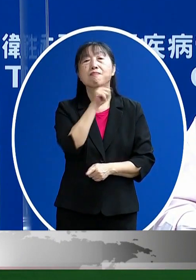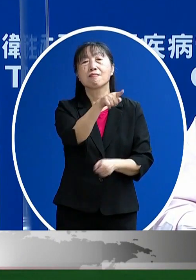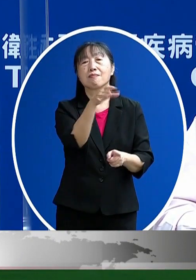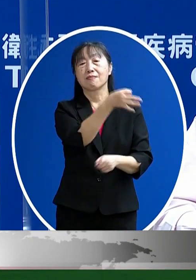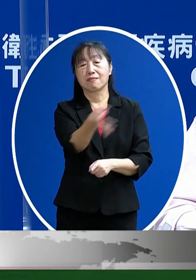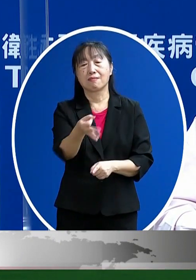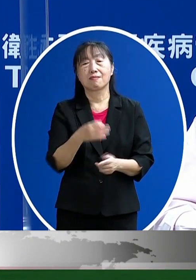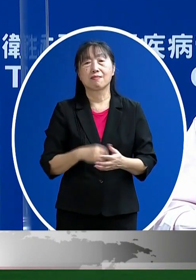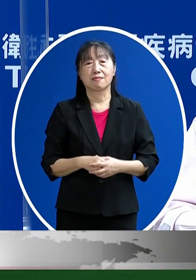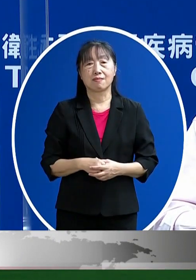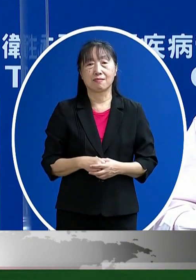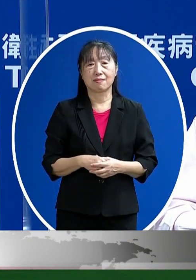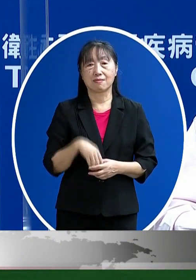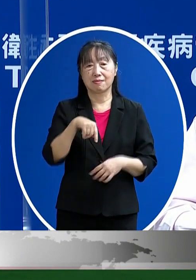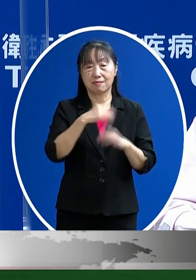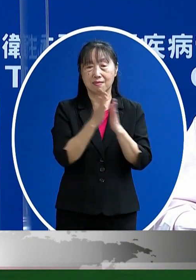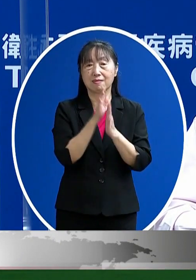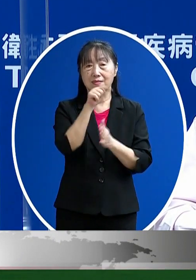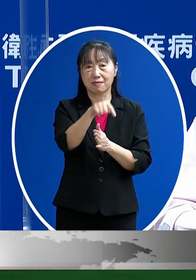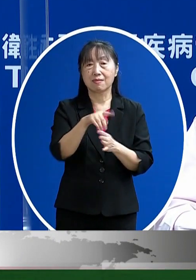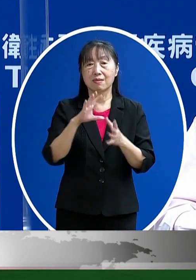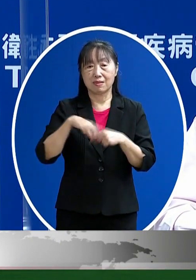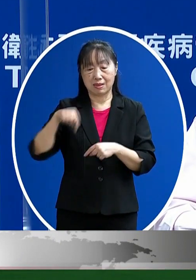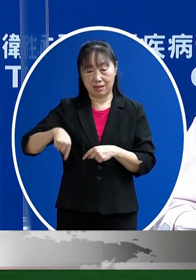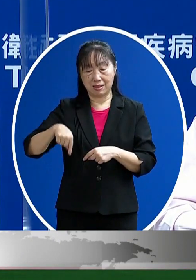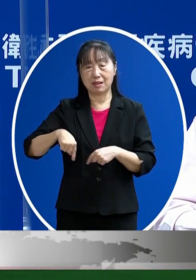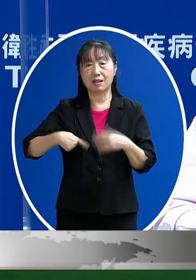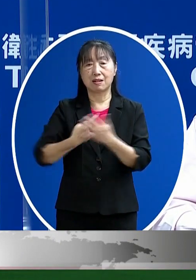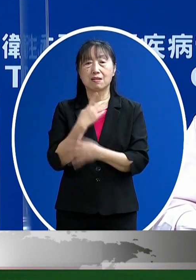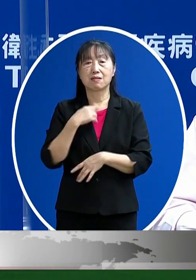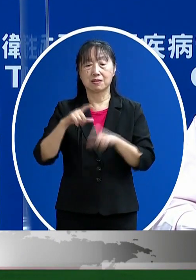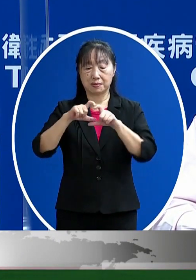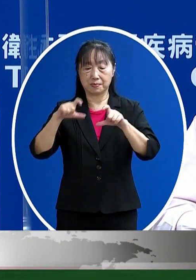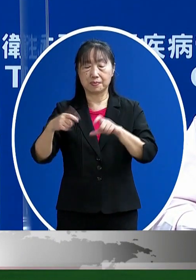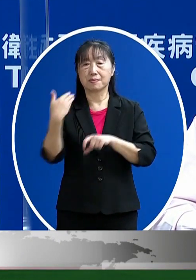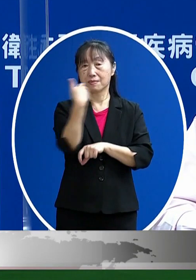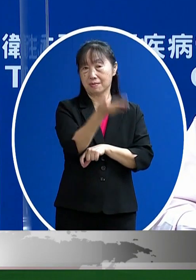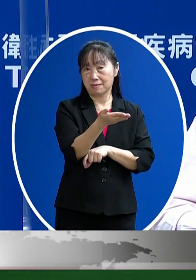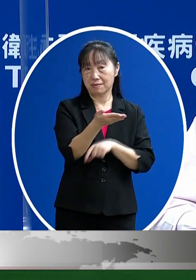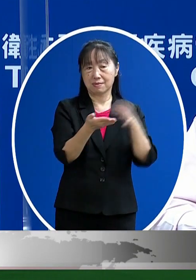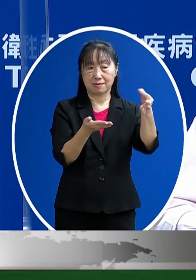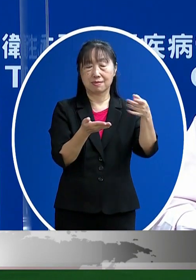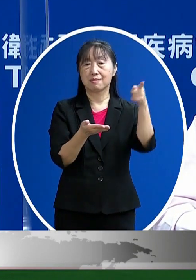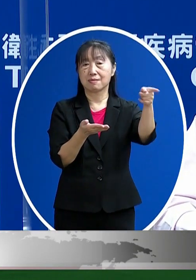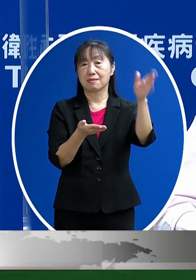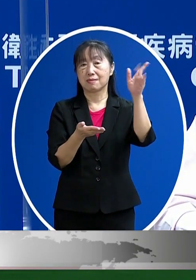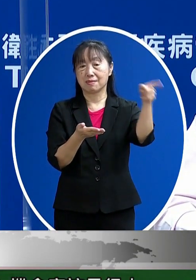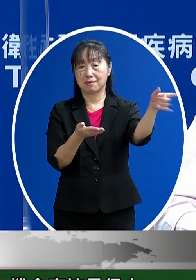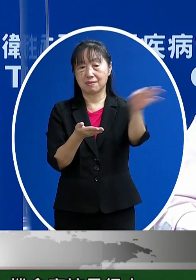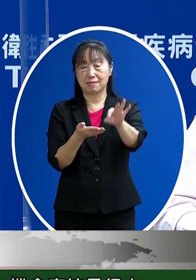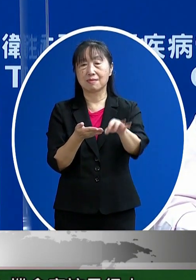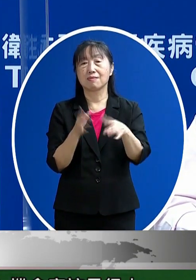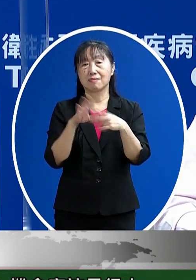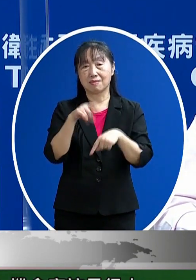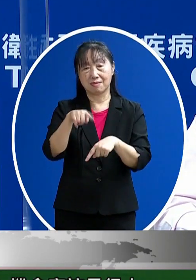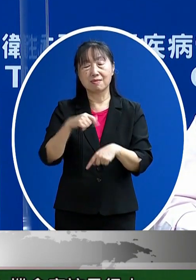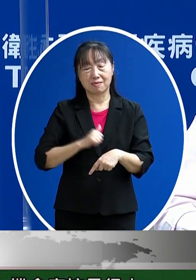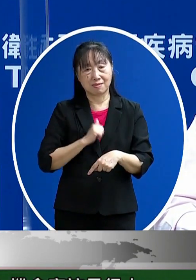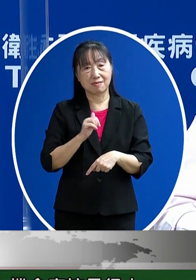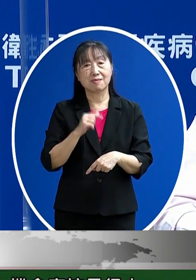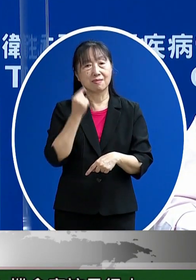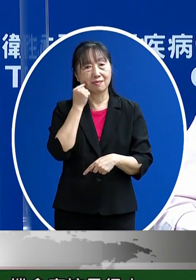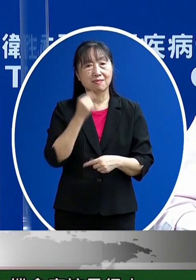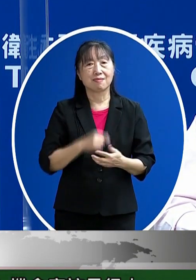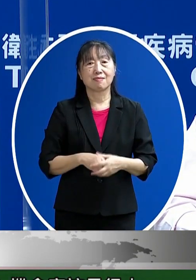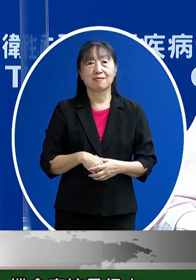The cost of running the clinical trials is sponsored by the WHO. The vaccine manufacturer provides the vaccines. So this getting chosen